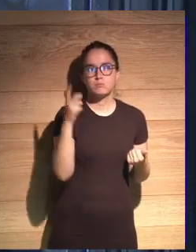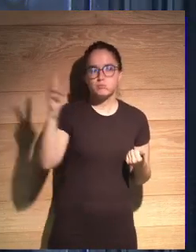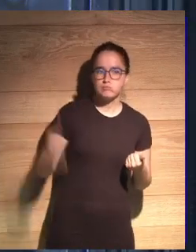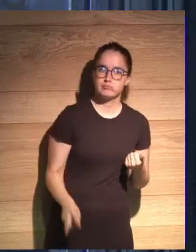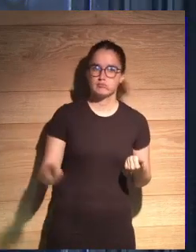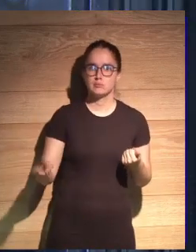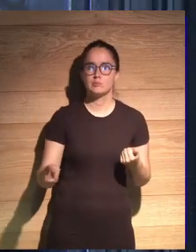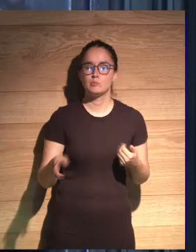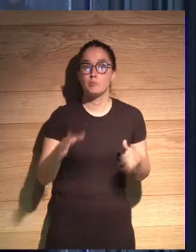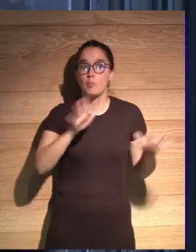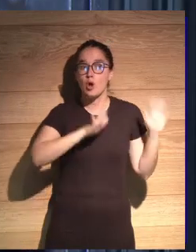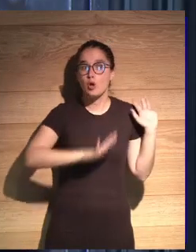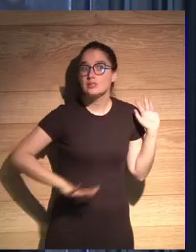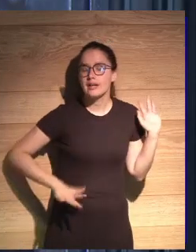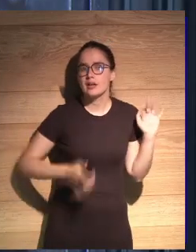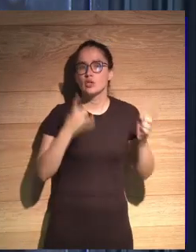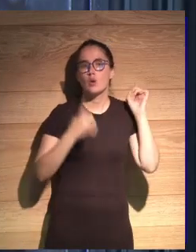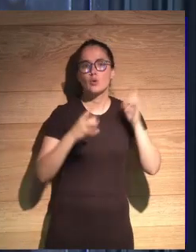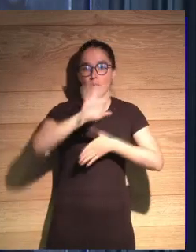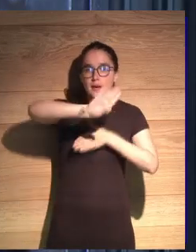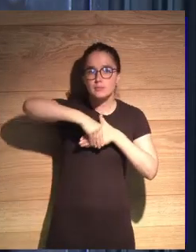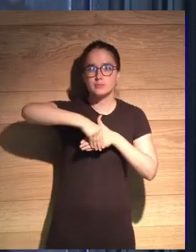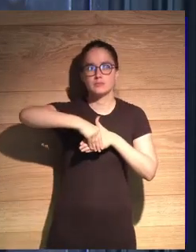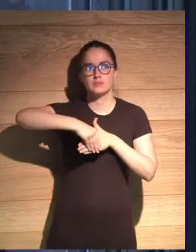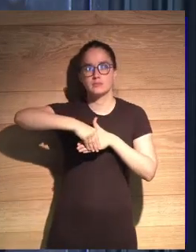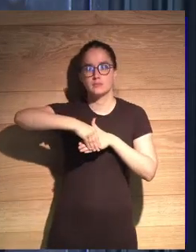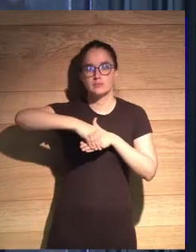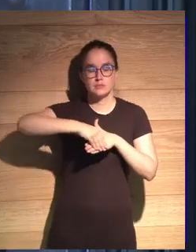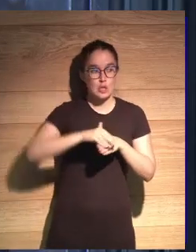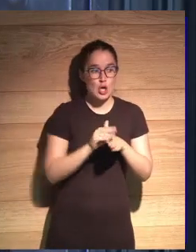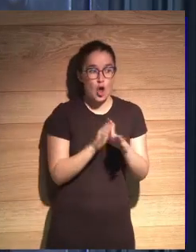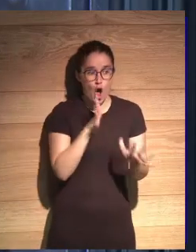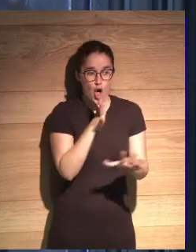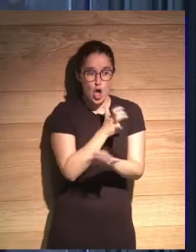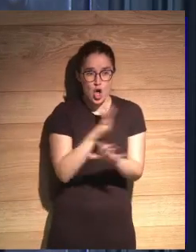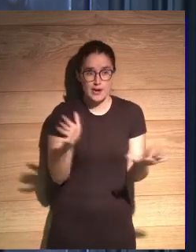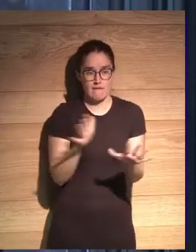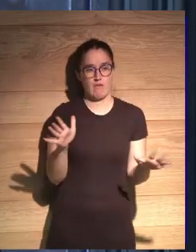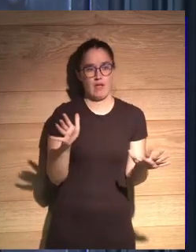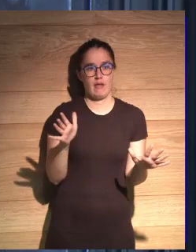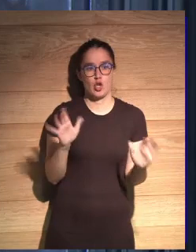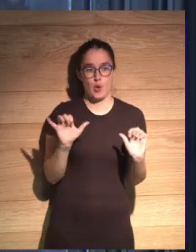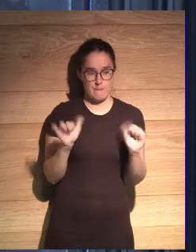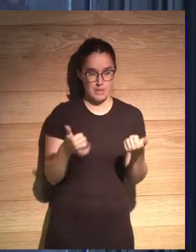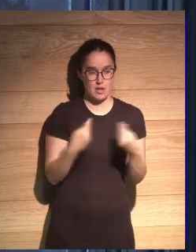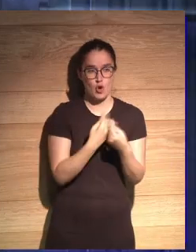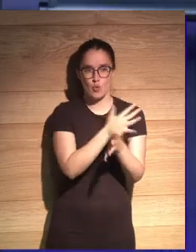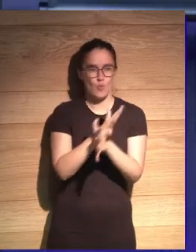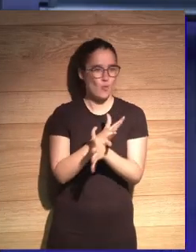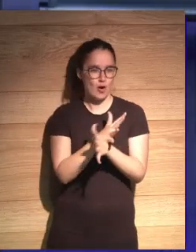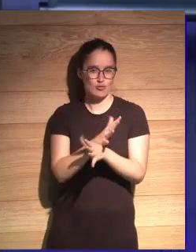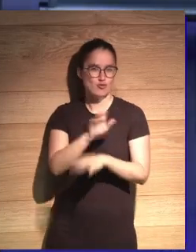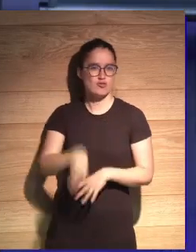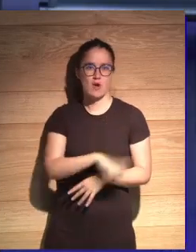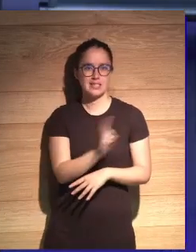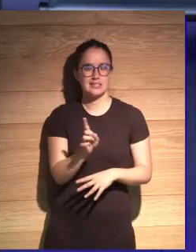children phenomenon. And I just want to leaving a statement here. Is the tragic